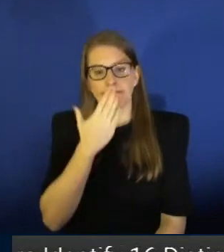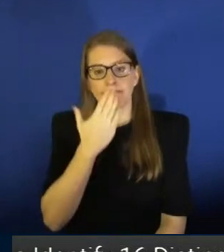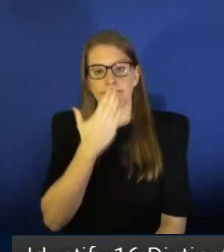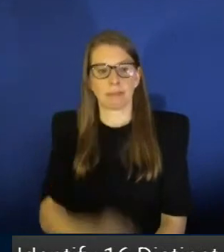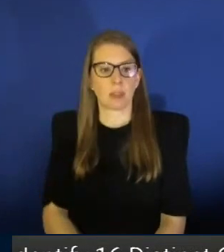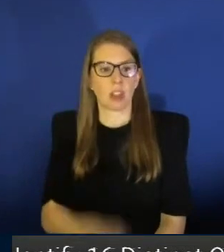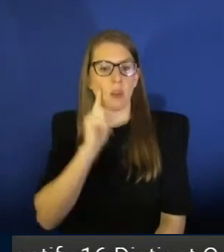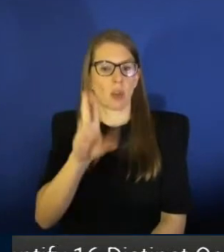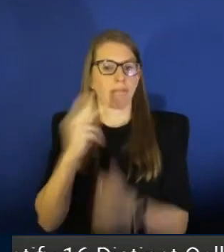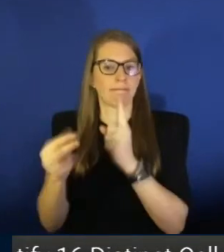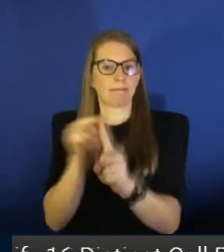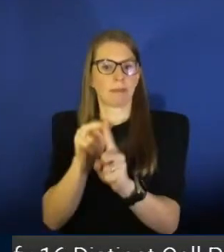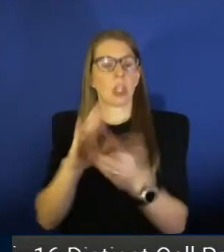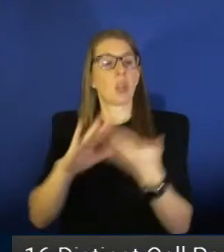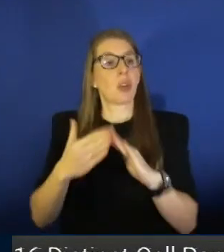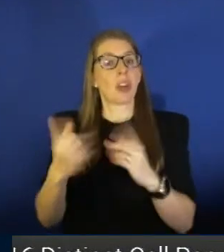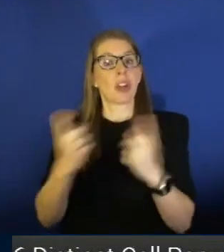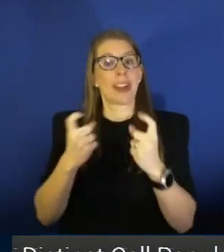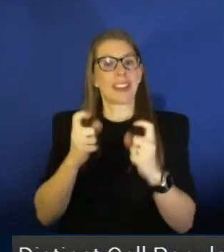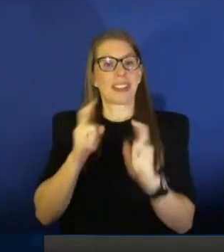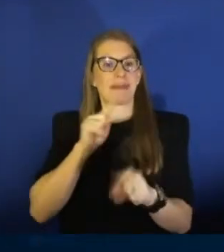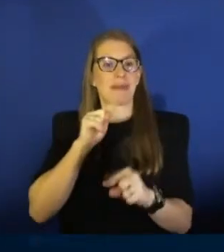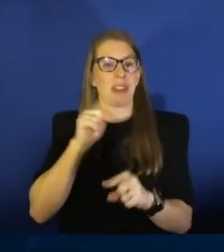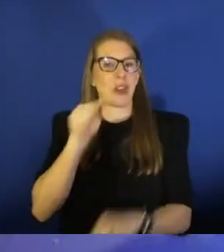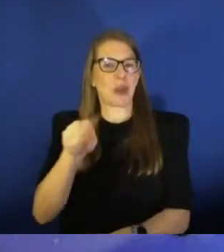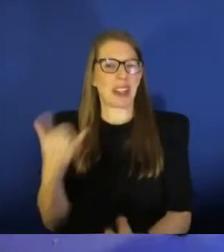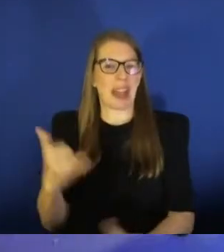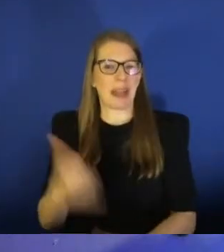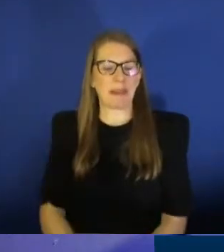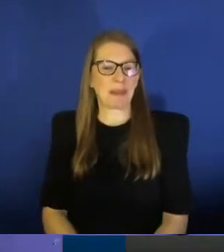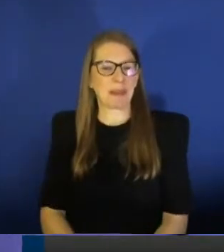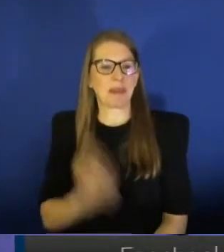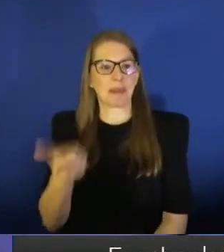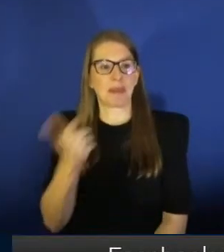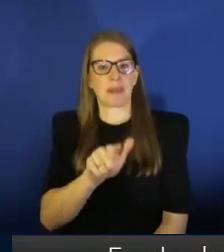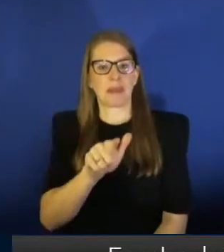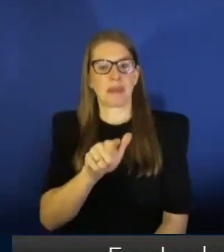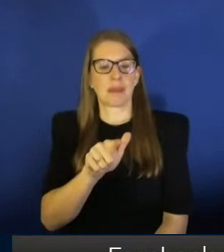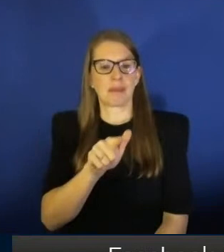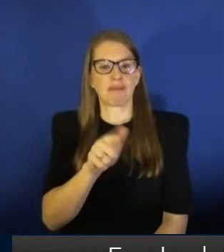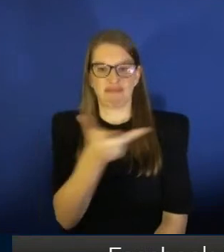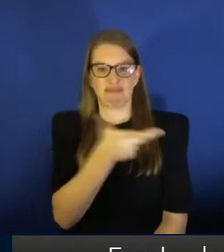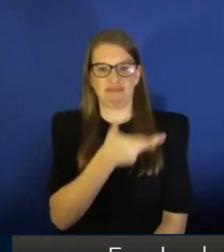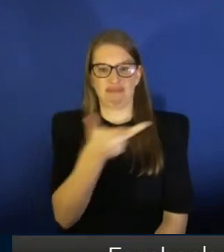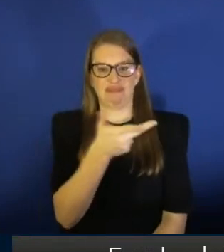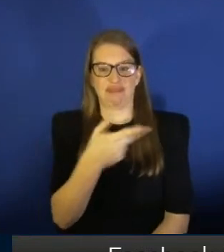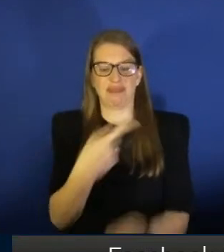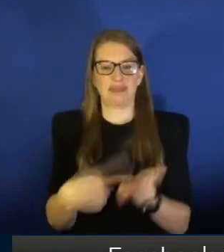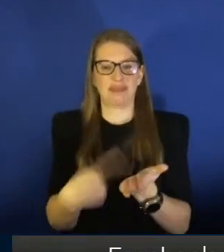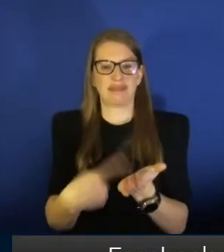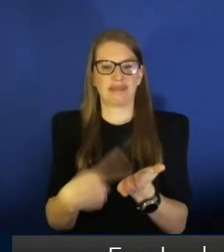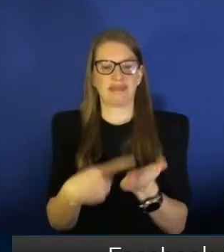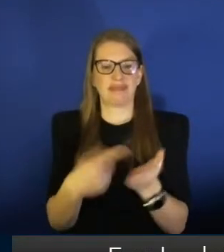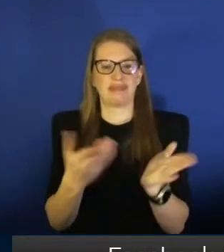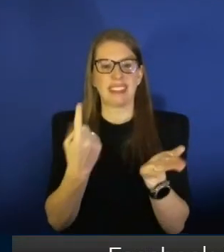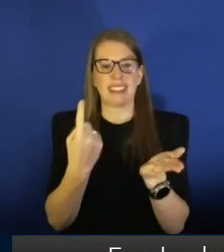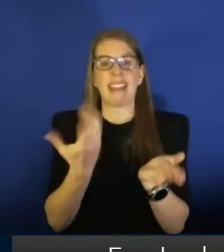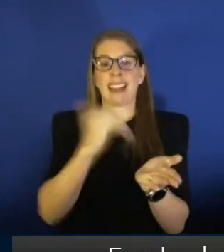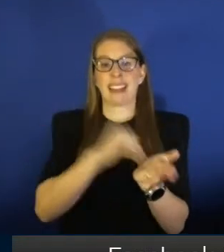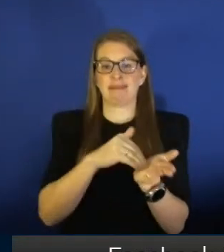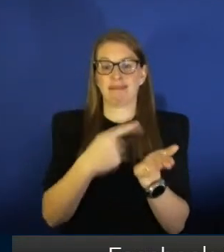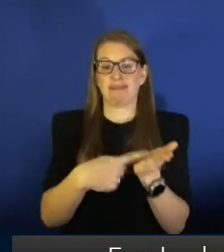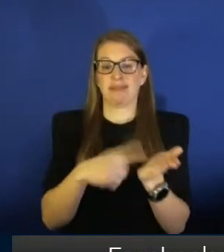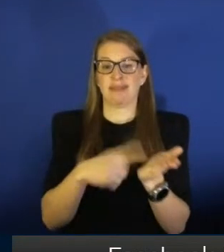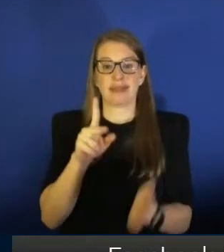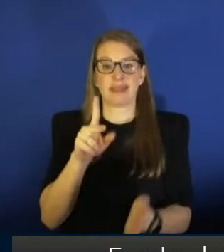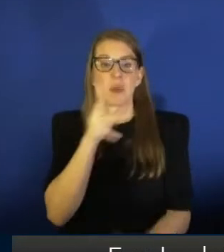got some community questions coming in for you today. So I want to get back with Dr. Ojo, Dr. Moser, and Dr. Karen Weis to talk about our conversation about rural